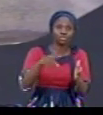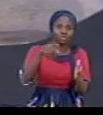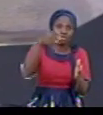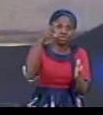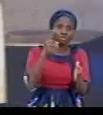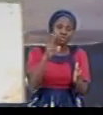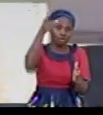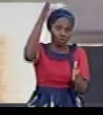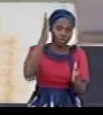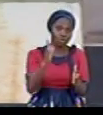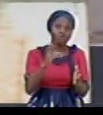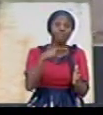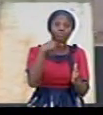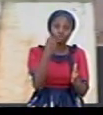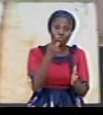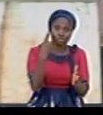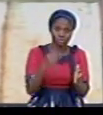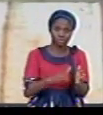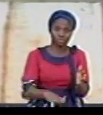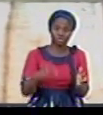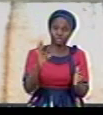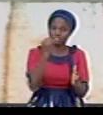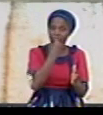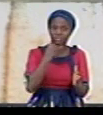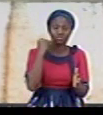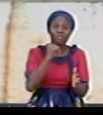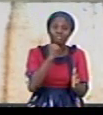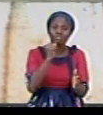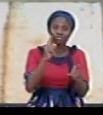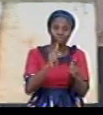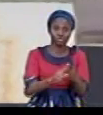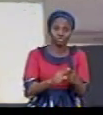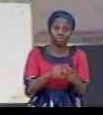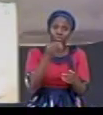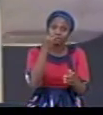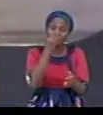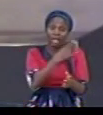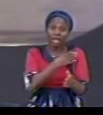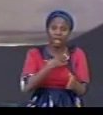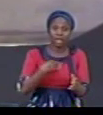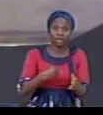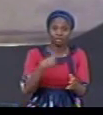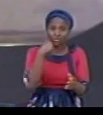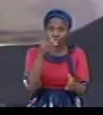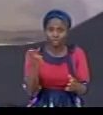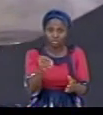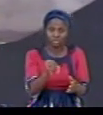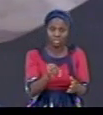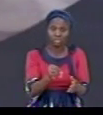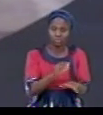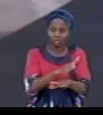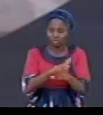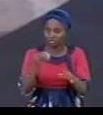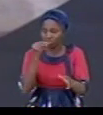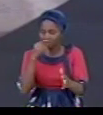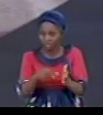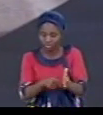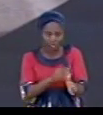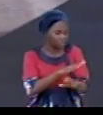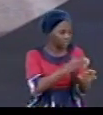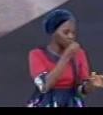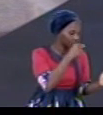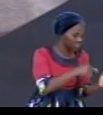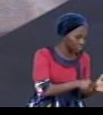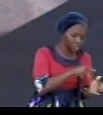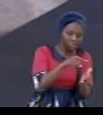children of Israel not to eat. And he told them, don't eat this, don't eat this. This one is